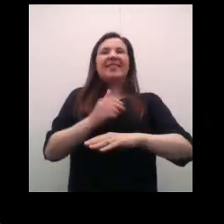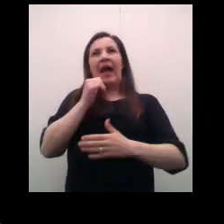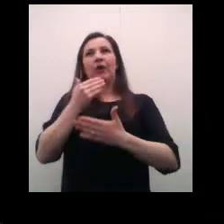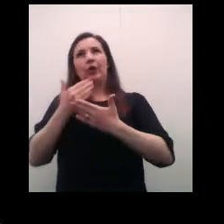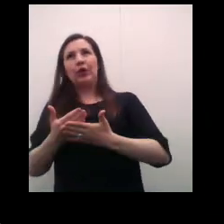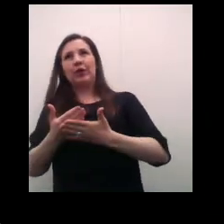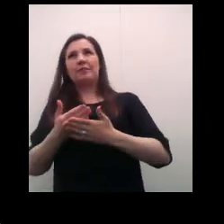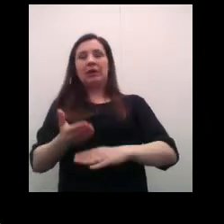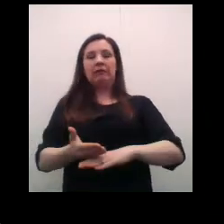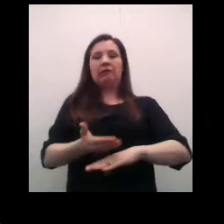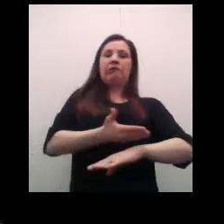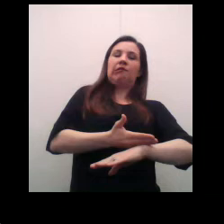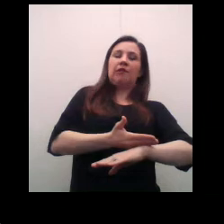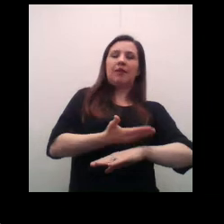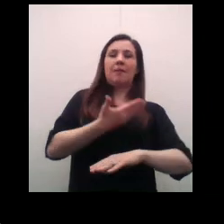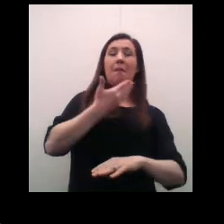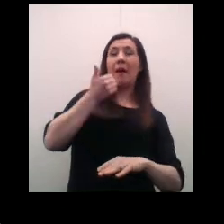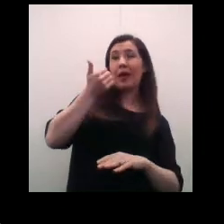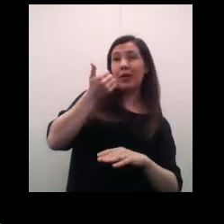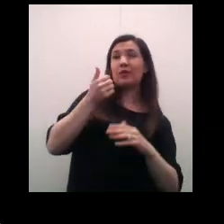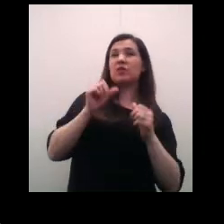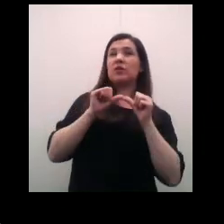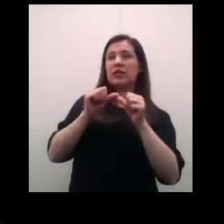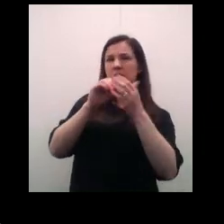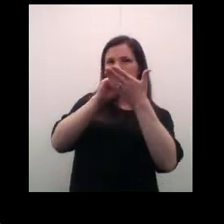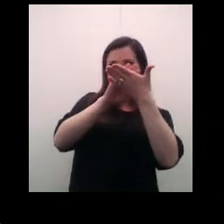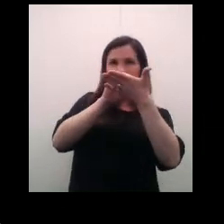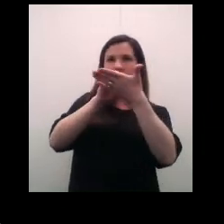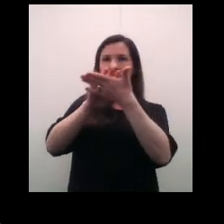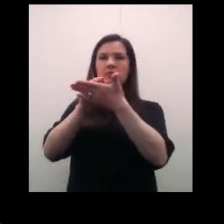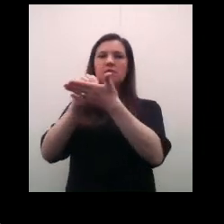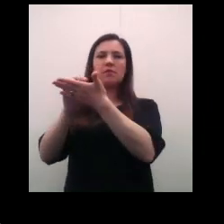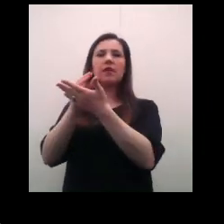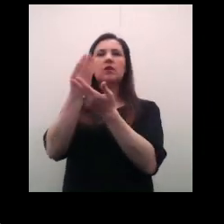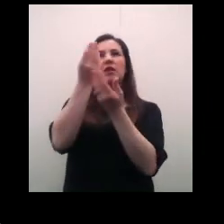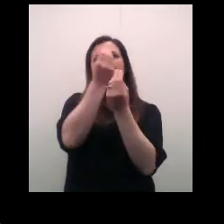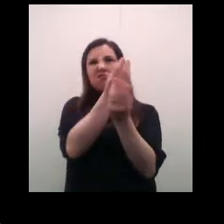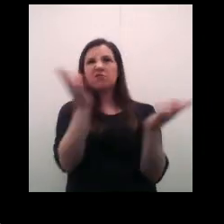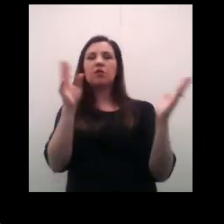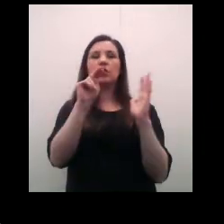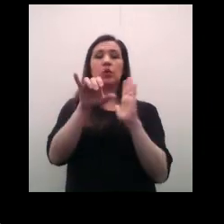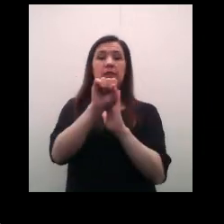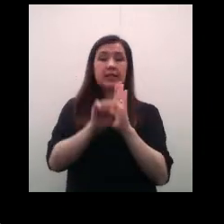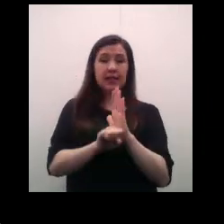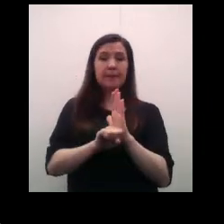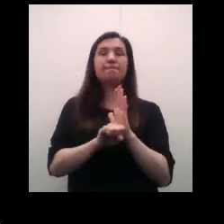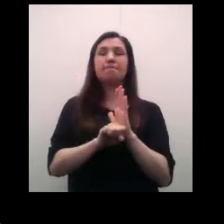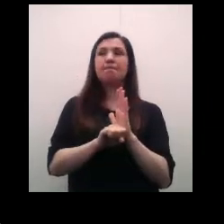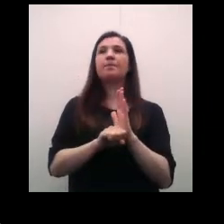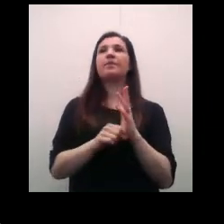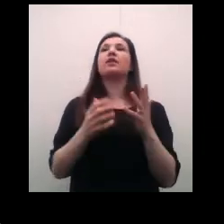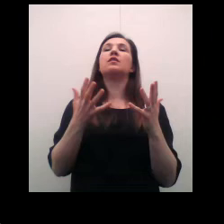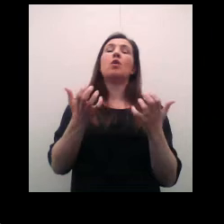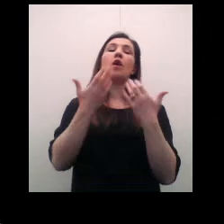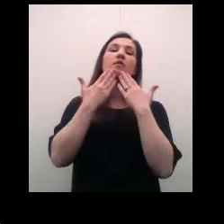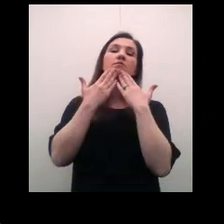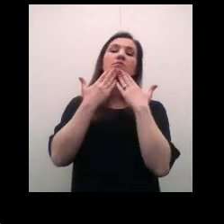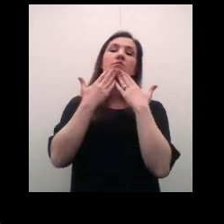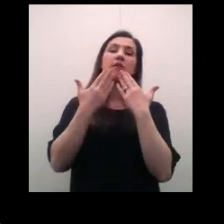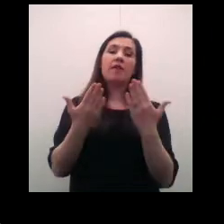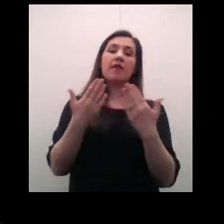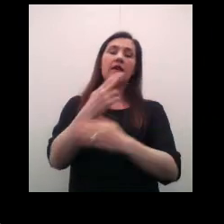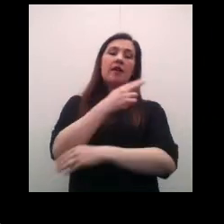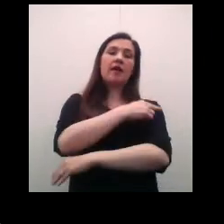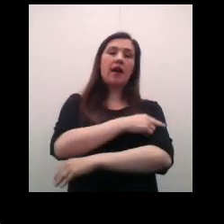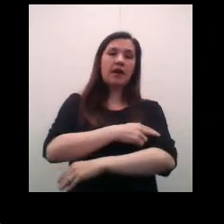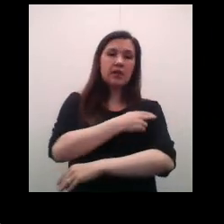better than we were. We're continuing to track that. This information has been shared with New York State, and I just want to thank all the